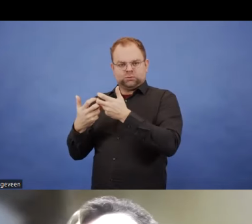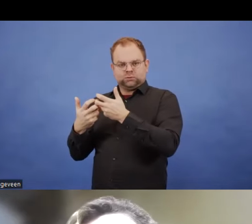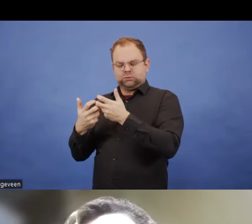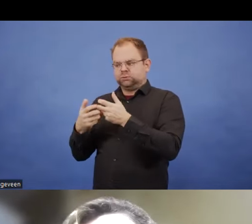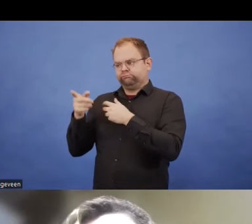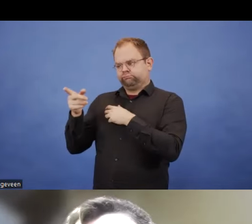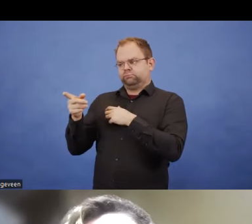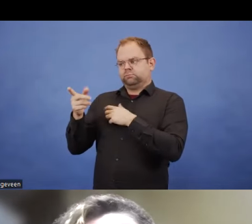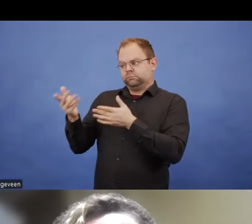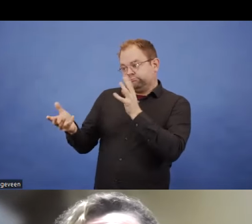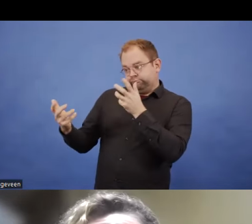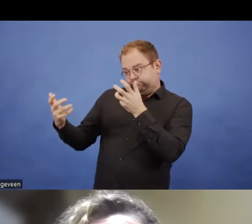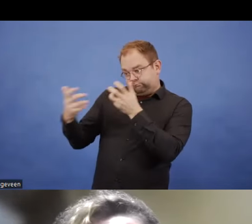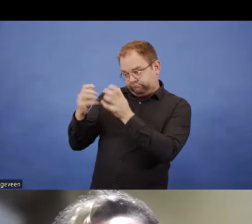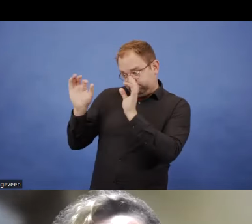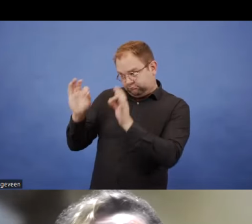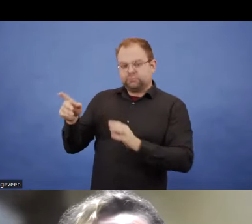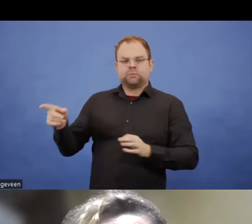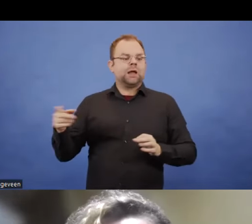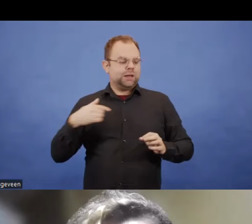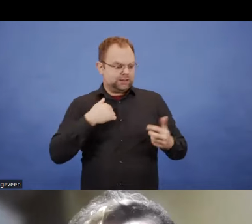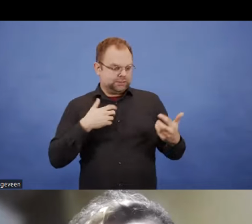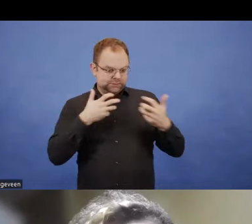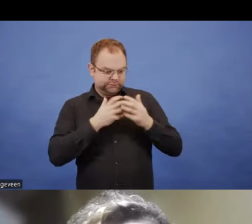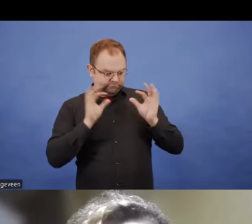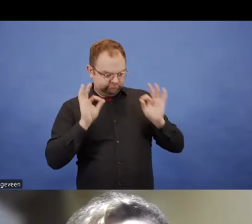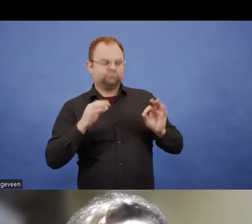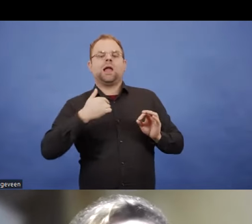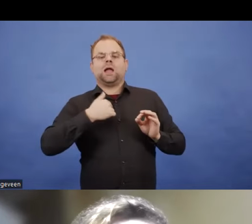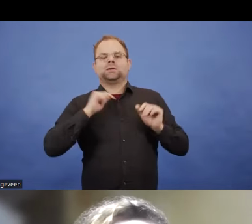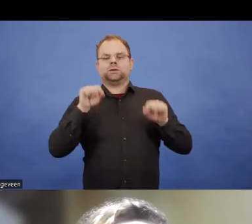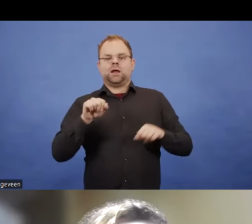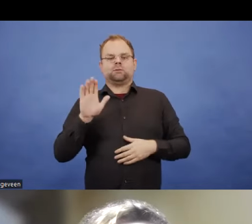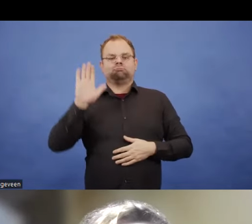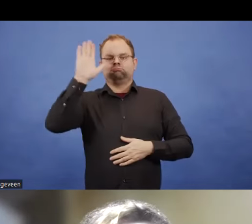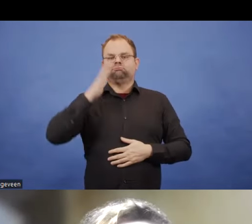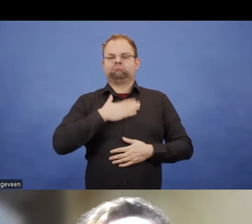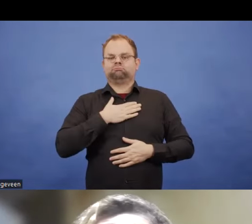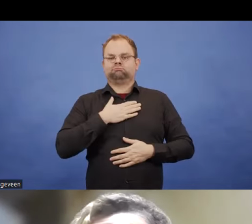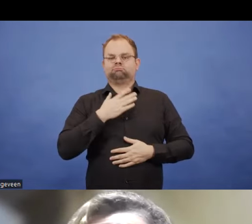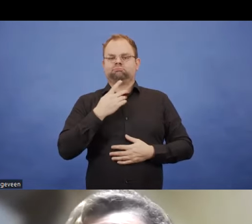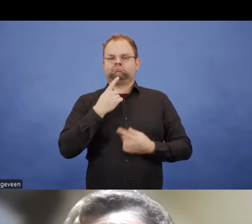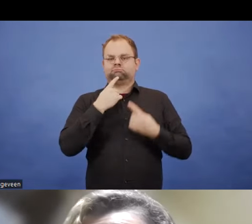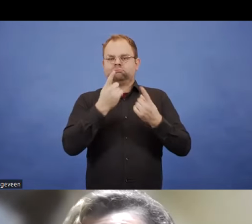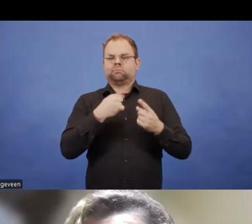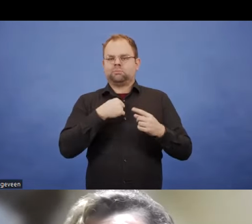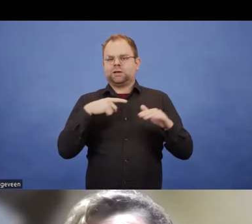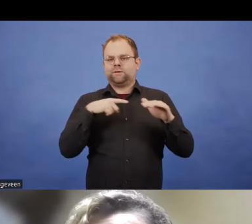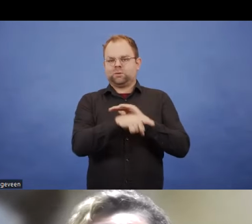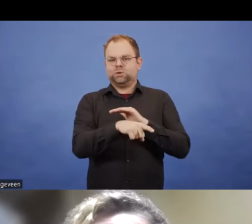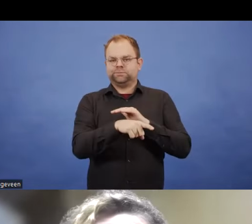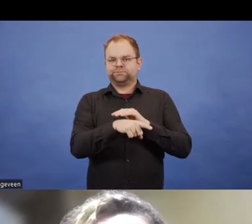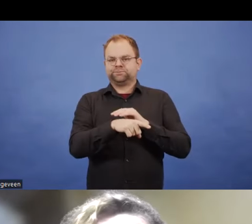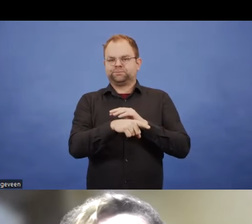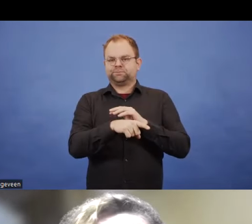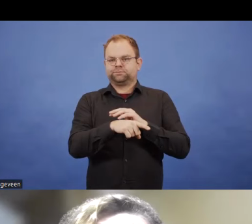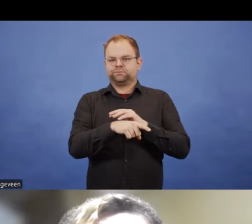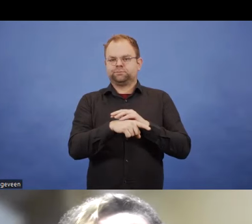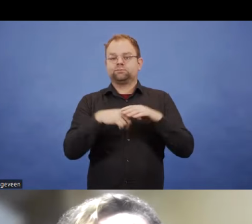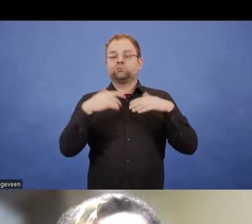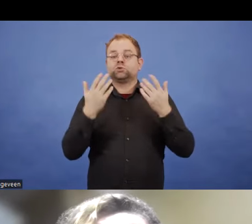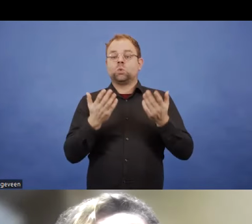out all the different measures that need to be taken during the procedures.